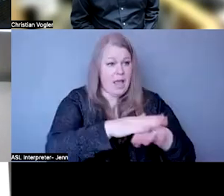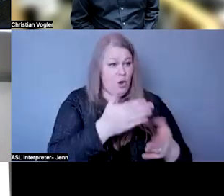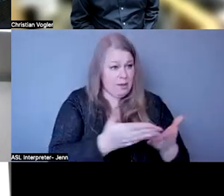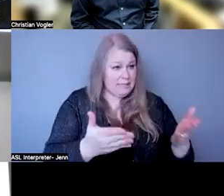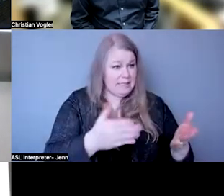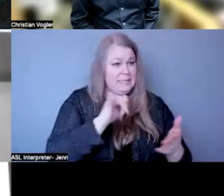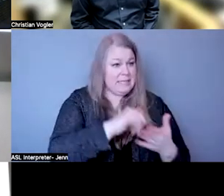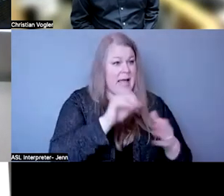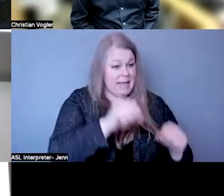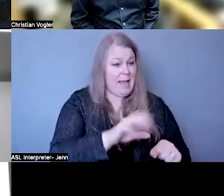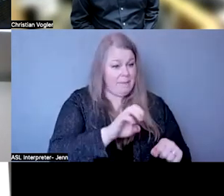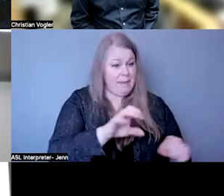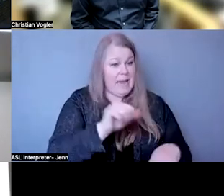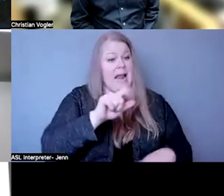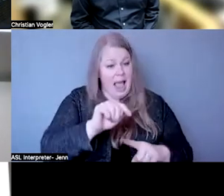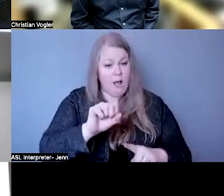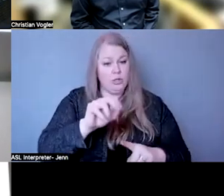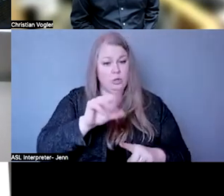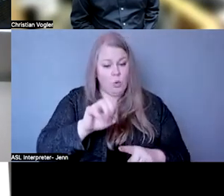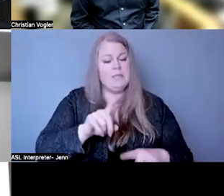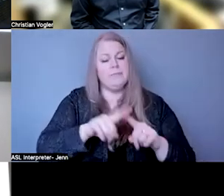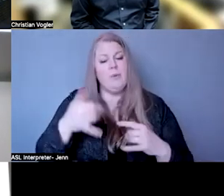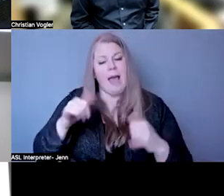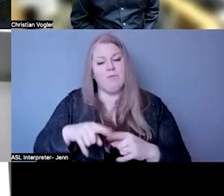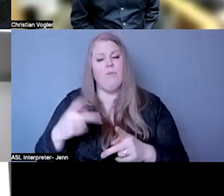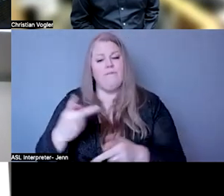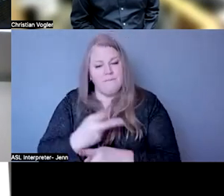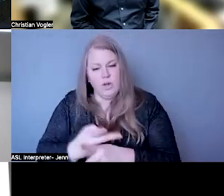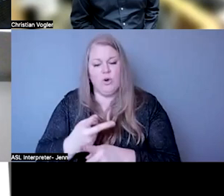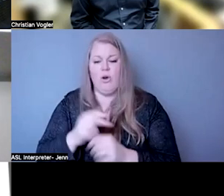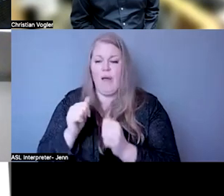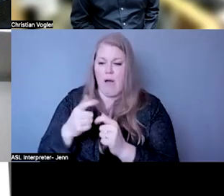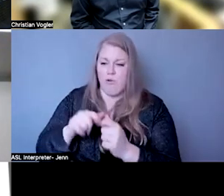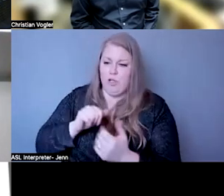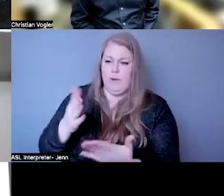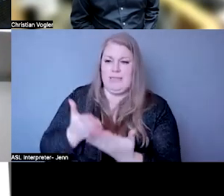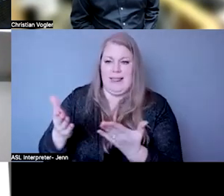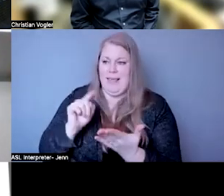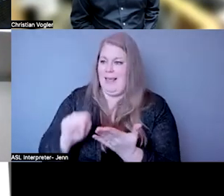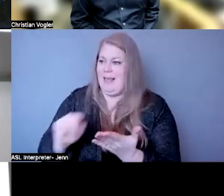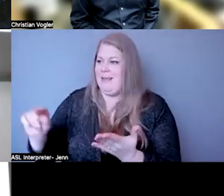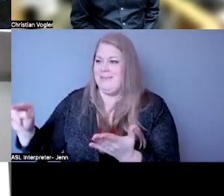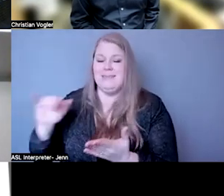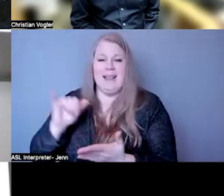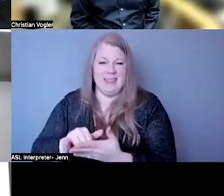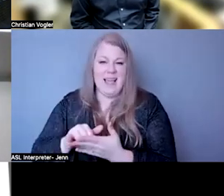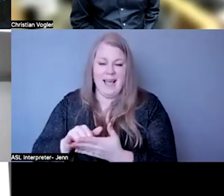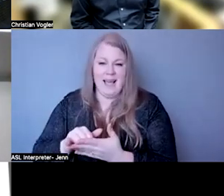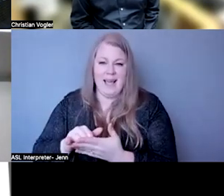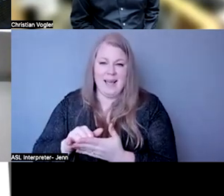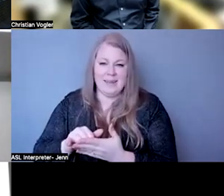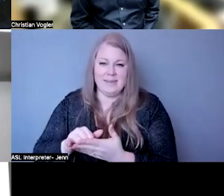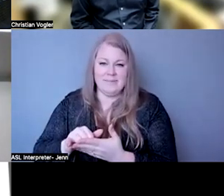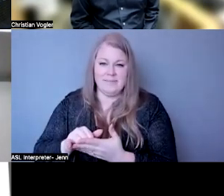at source. But we also have to figure out how to address all of the other products that either won't,